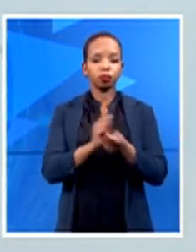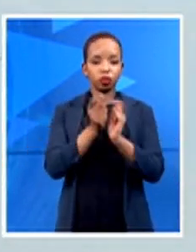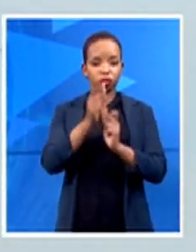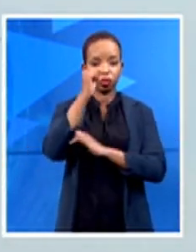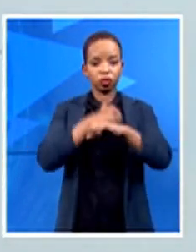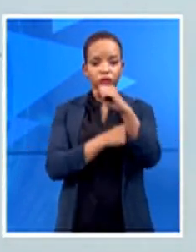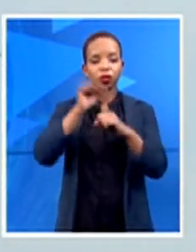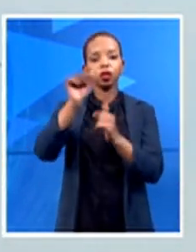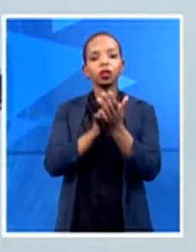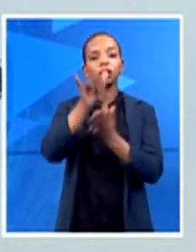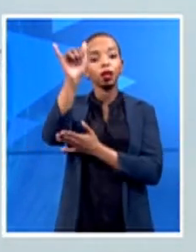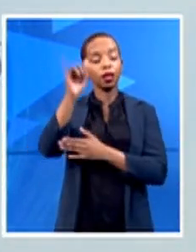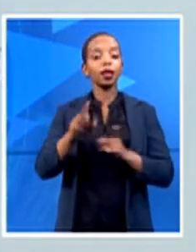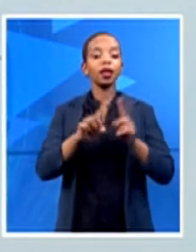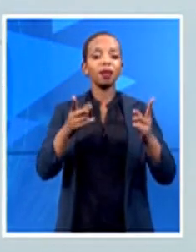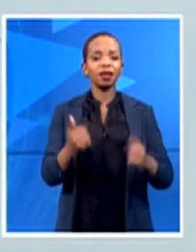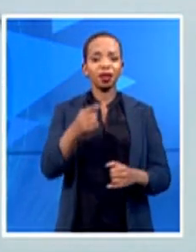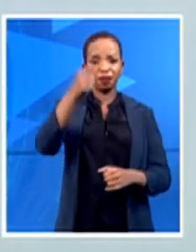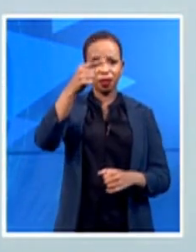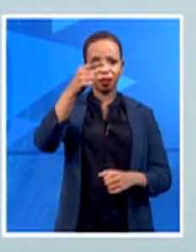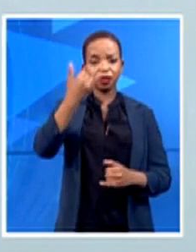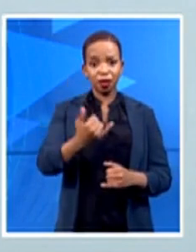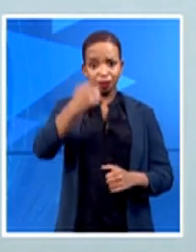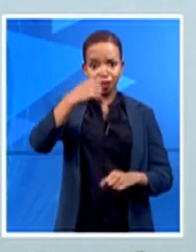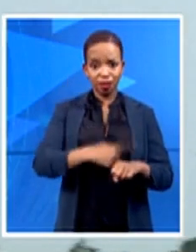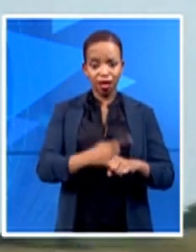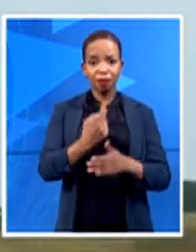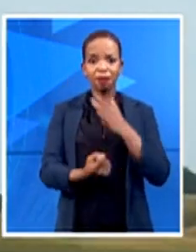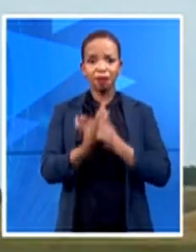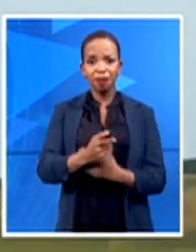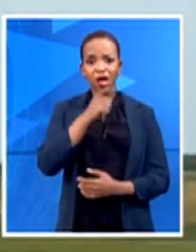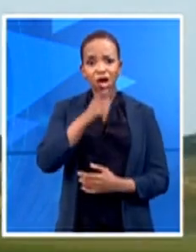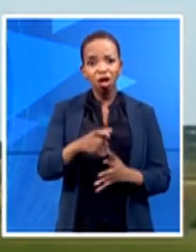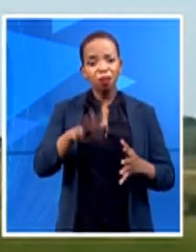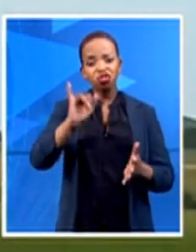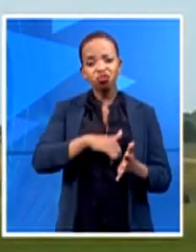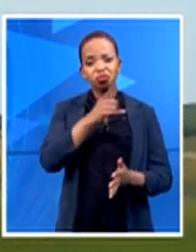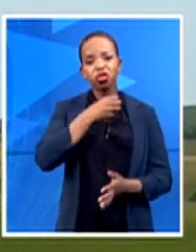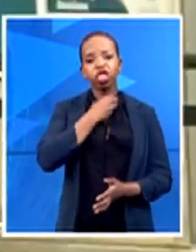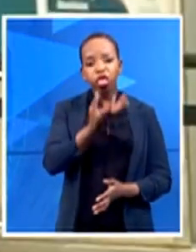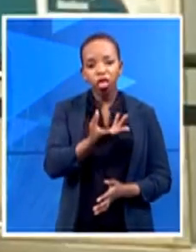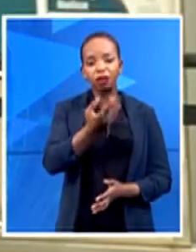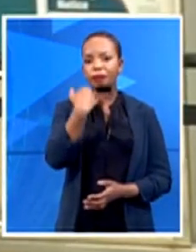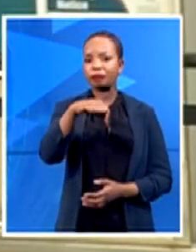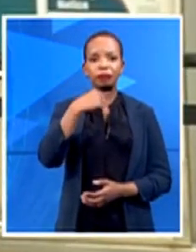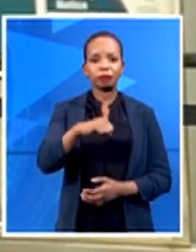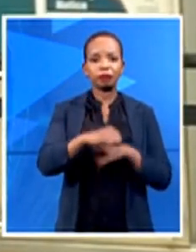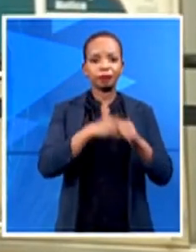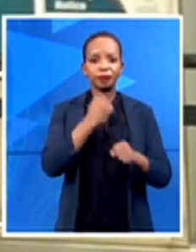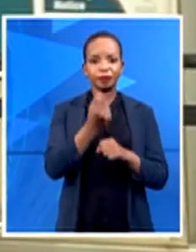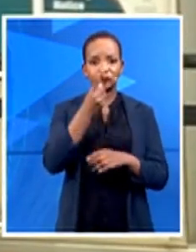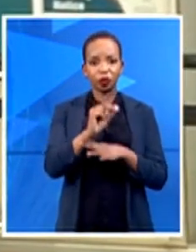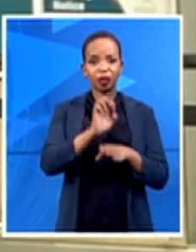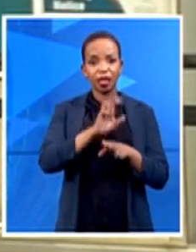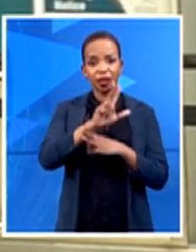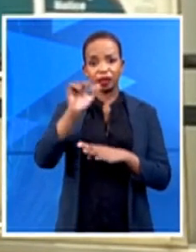that Mboweni makes such reckless comments. In 2018, at an investors' conference, he said pretty much the same thing, calling